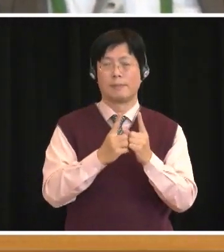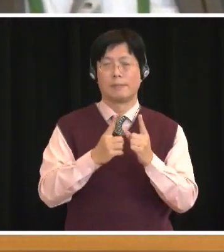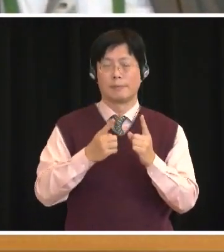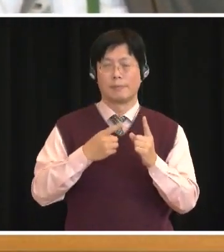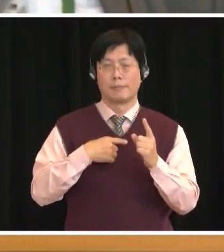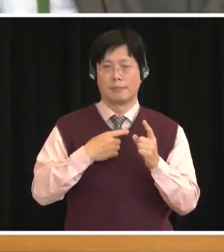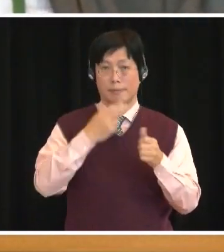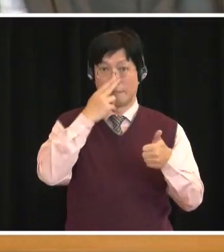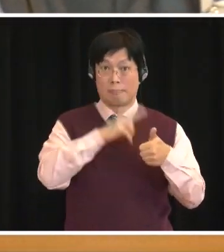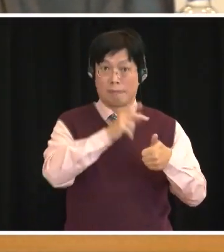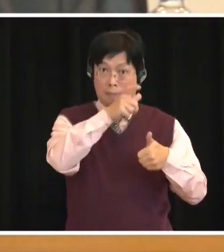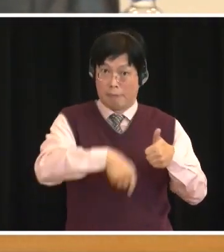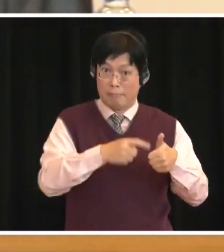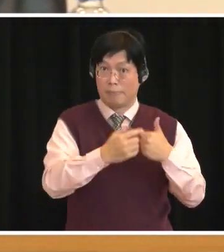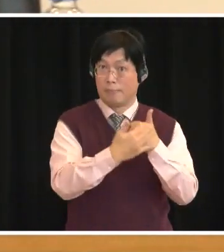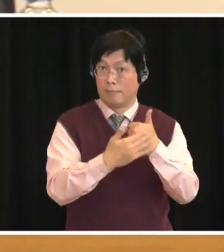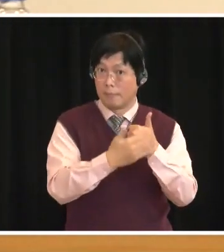Act.